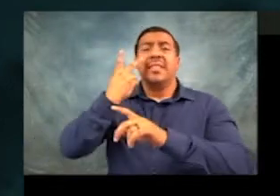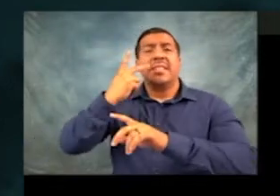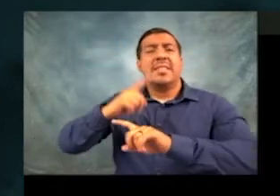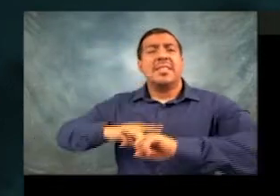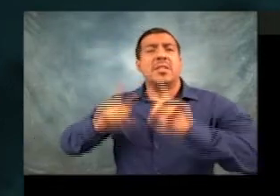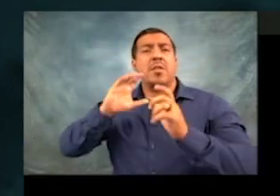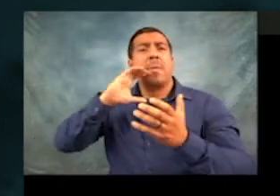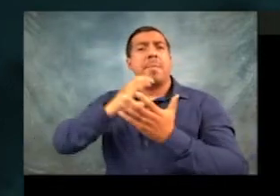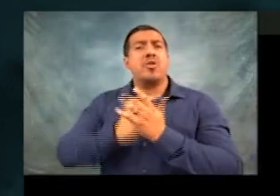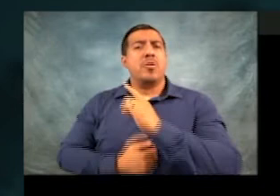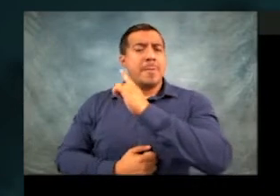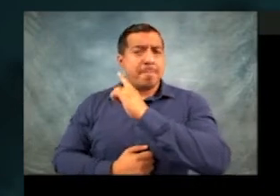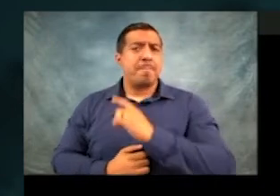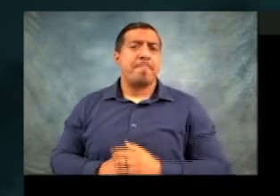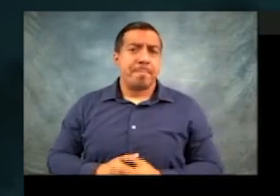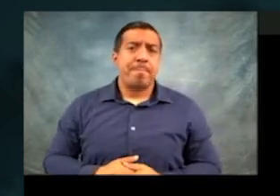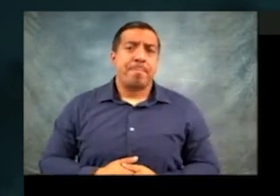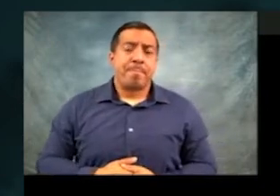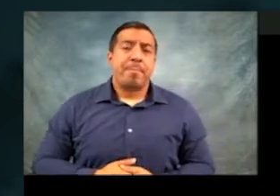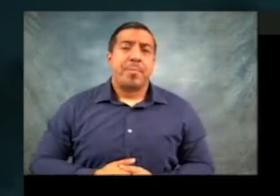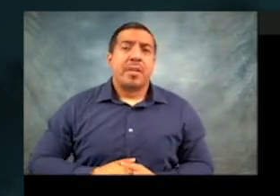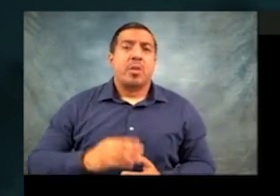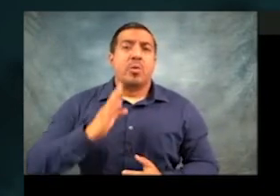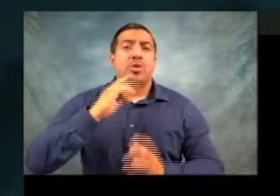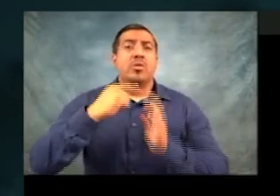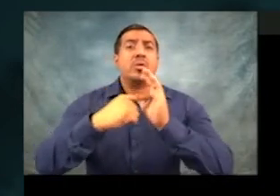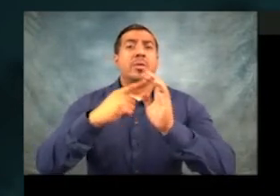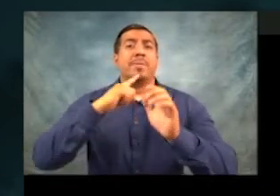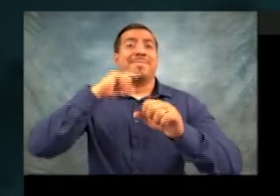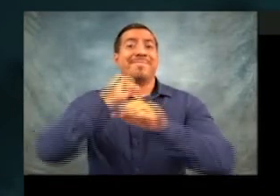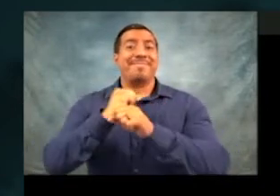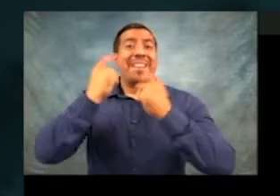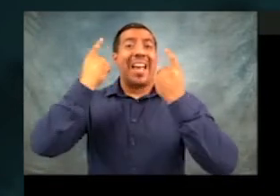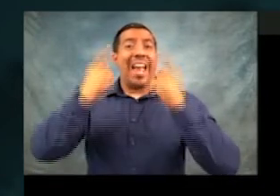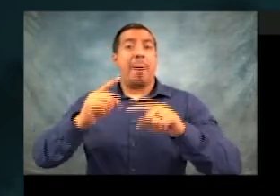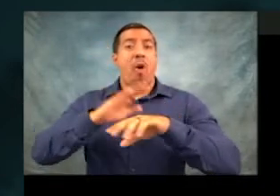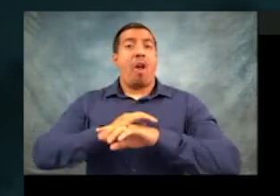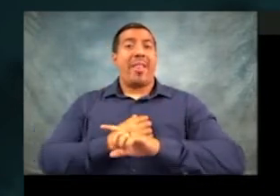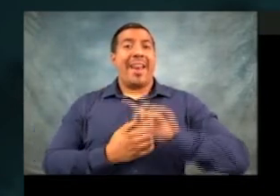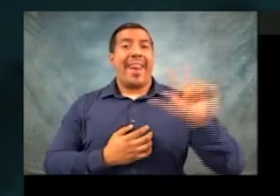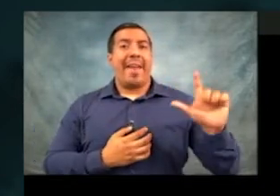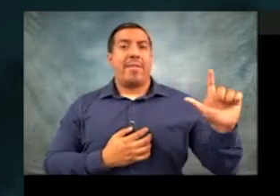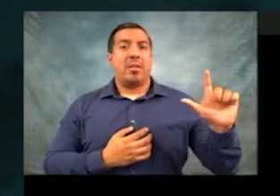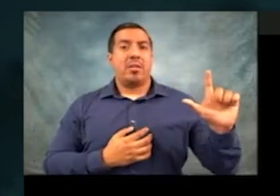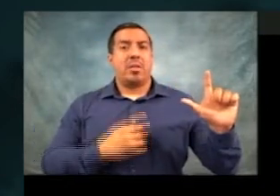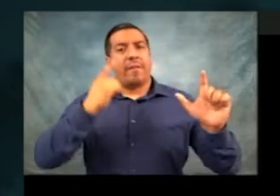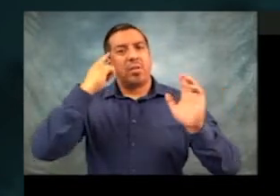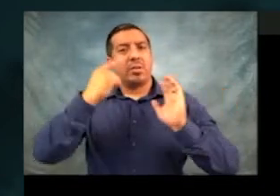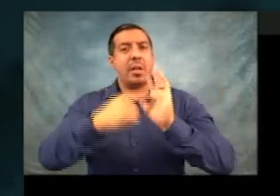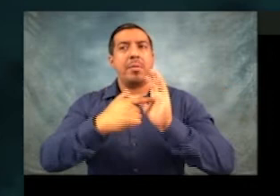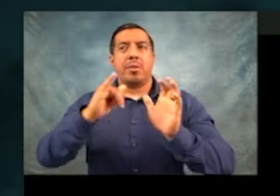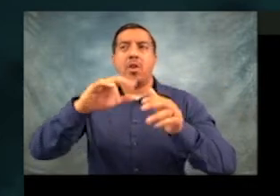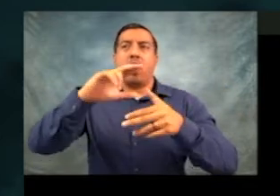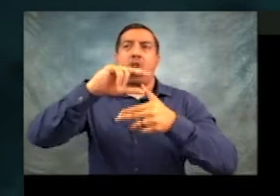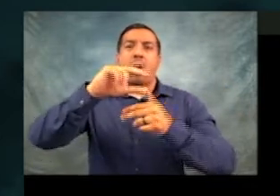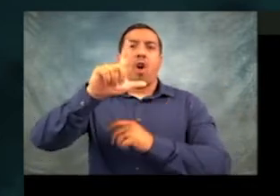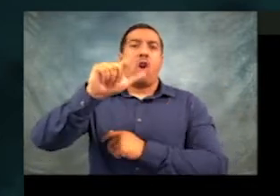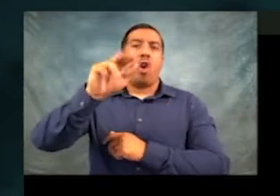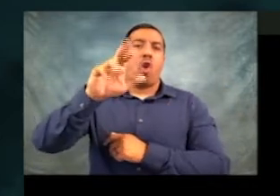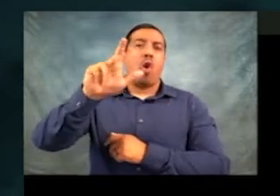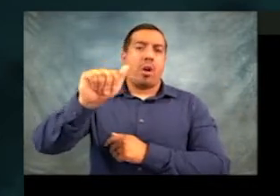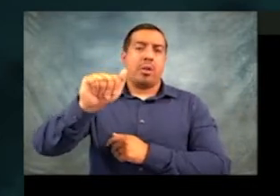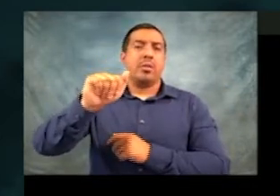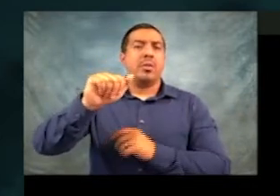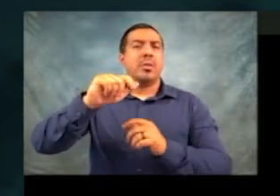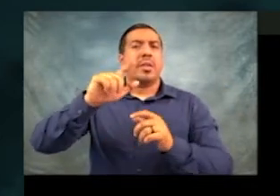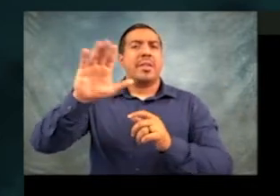is a case of what actually happened on the left. So in this case, it's called Hurricane Laura Best